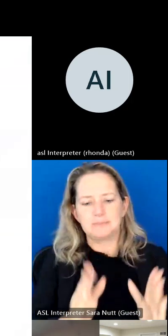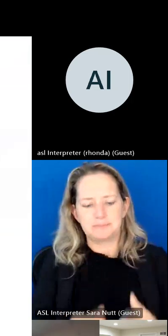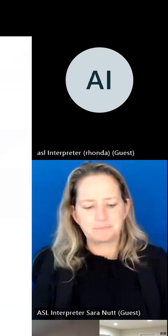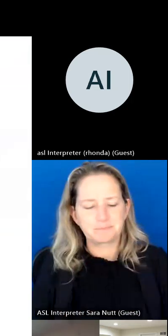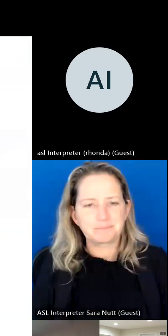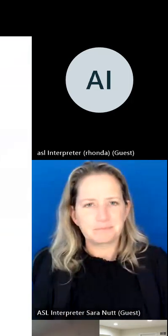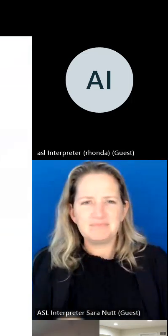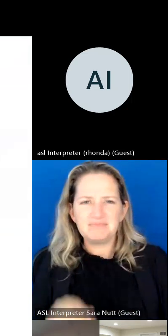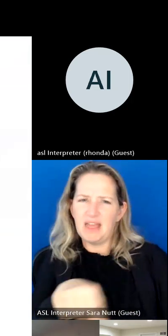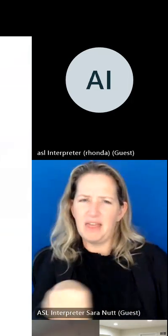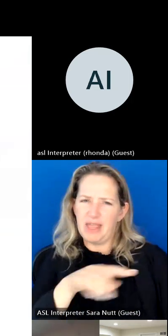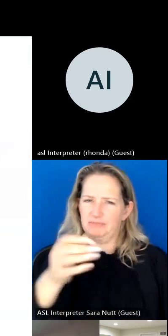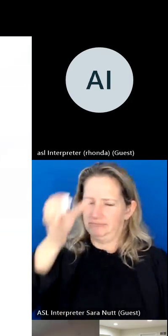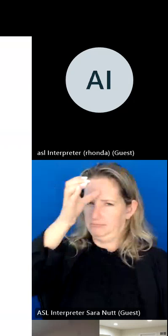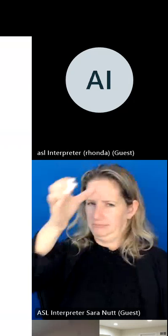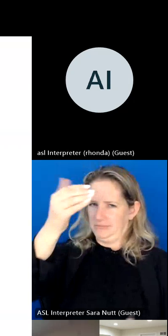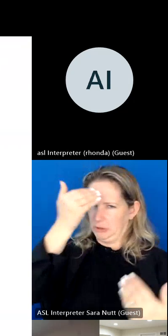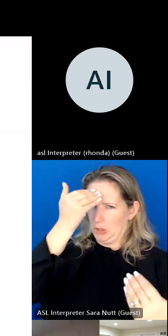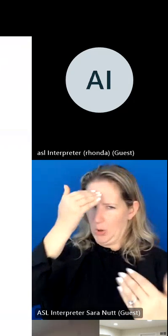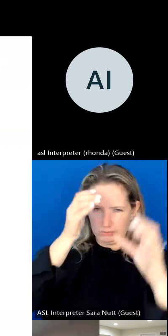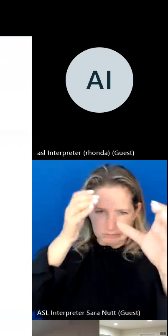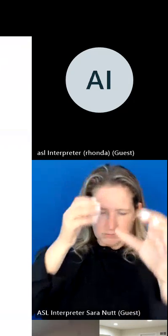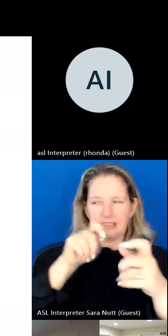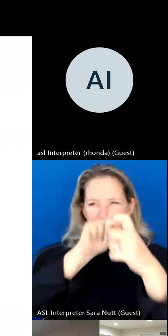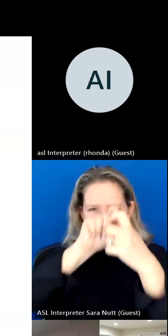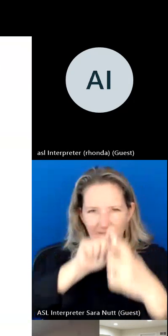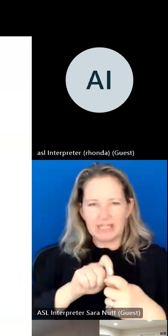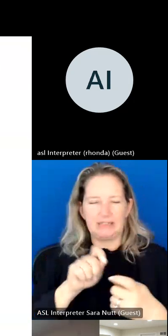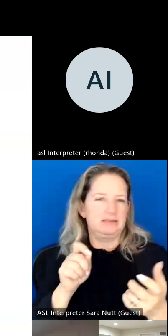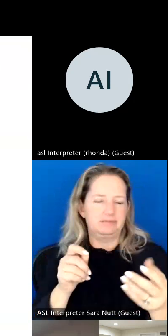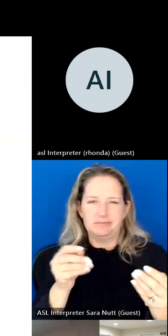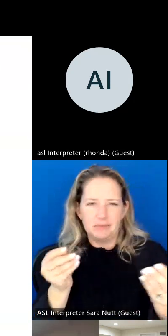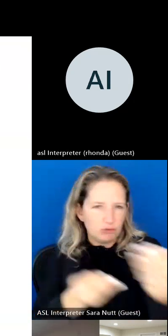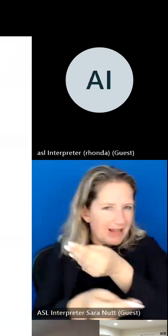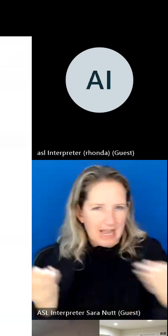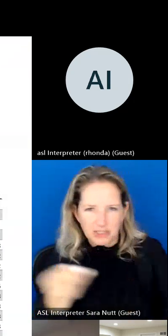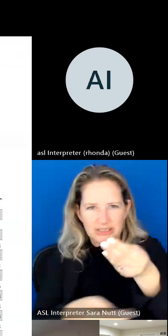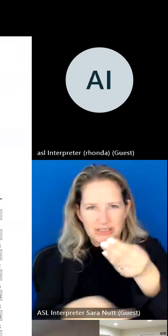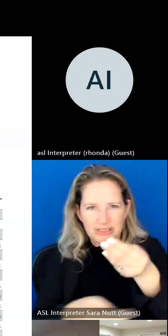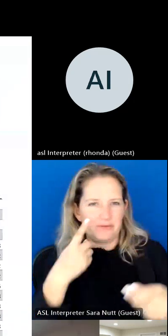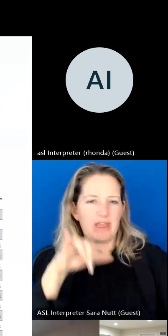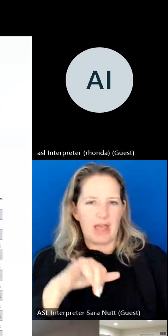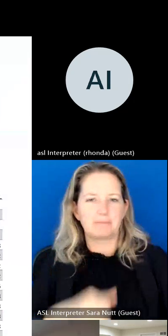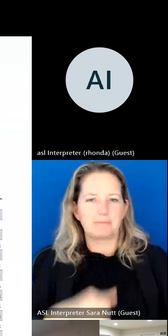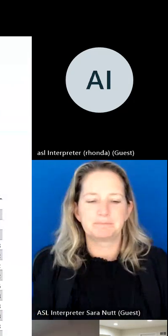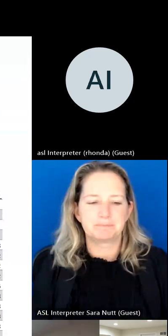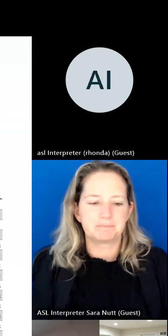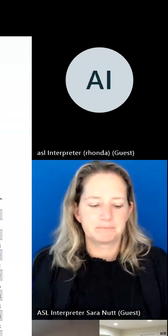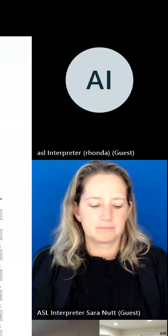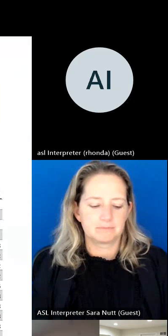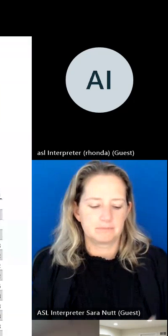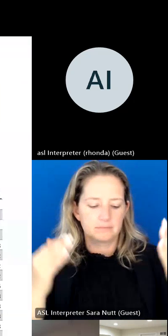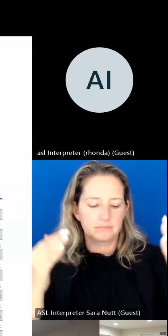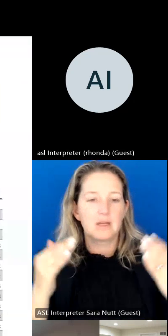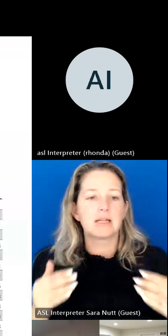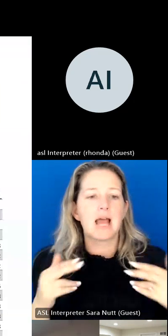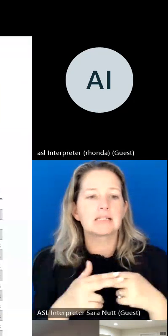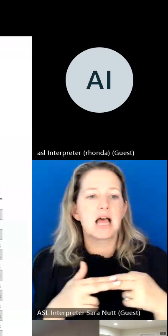this. They know how to do the specific transactions. So next slide. Let's look at